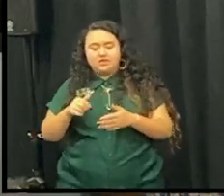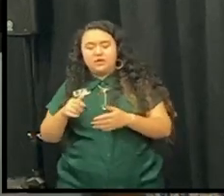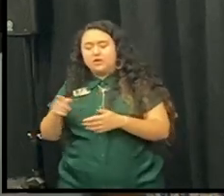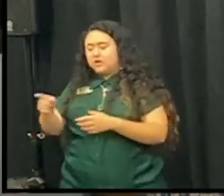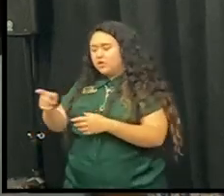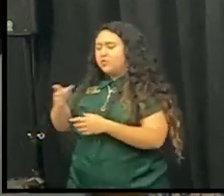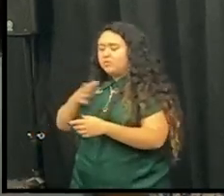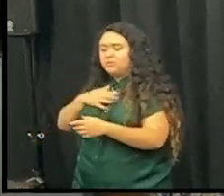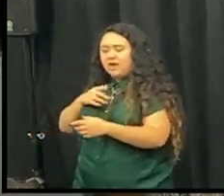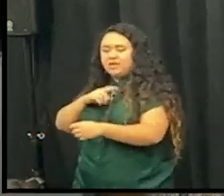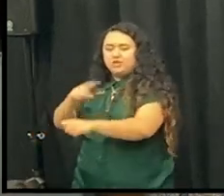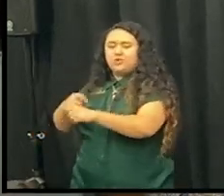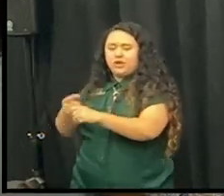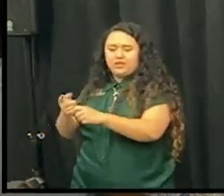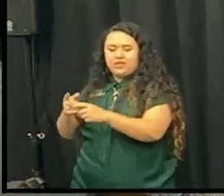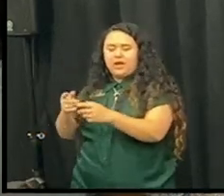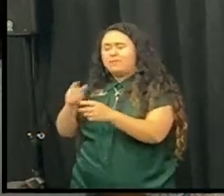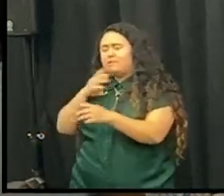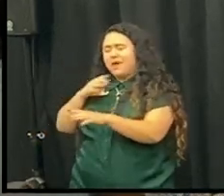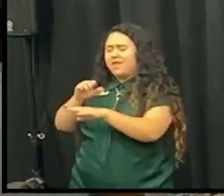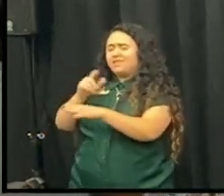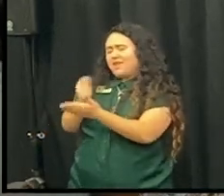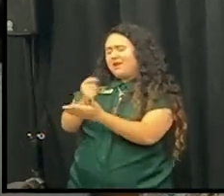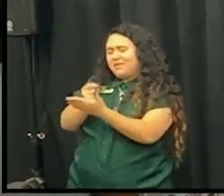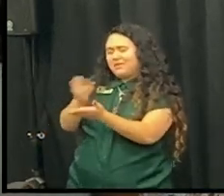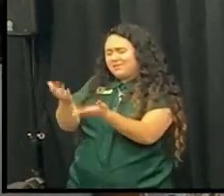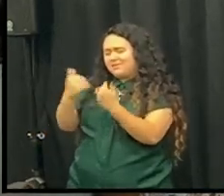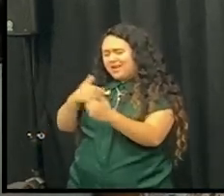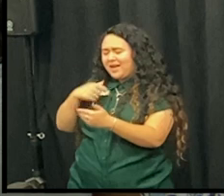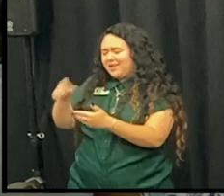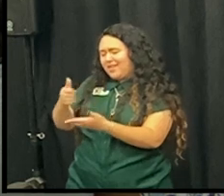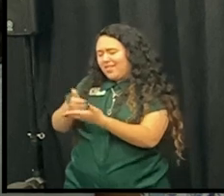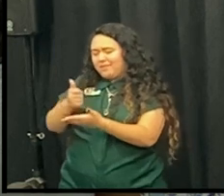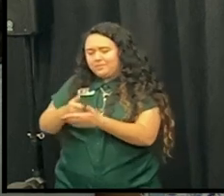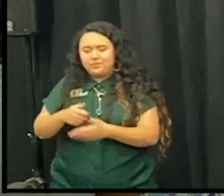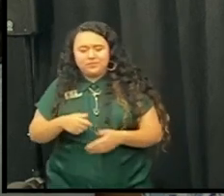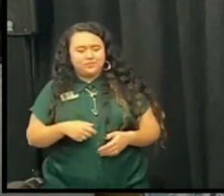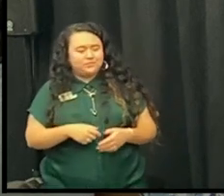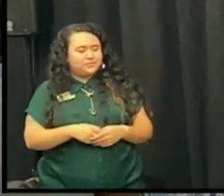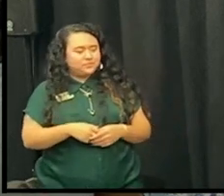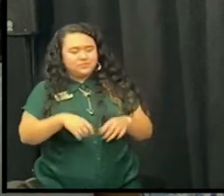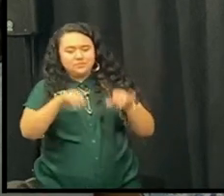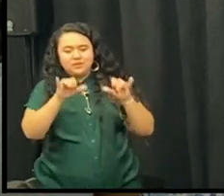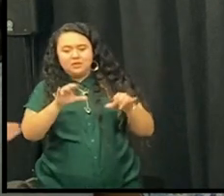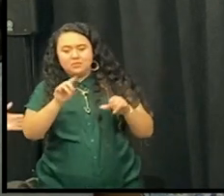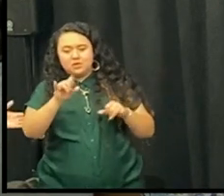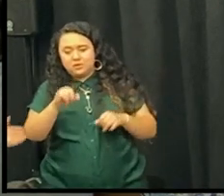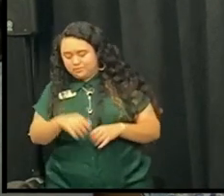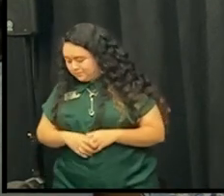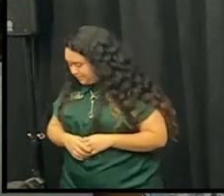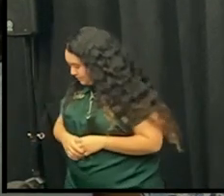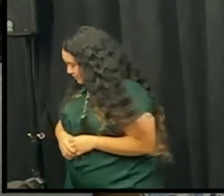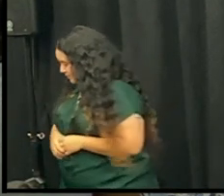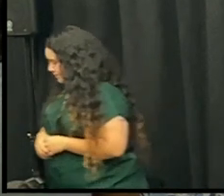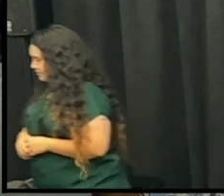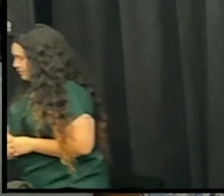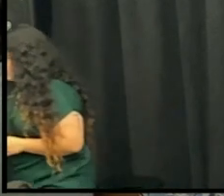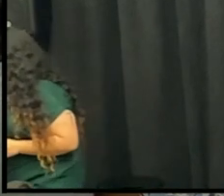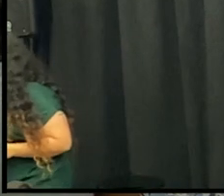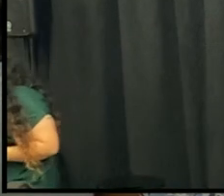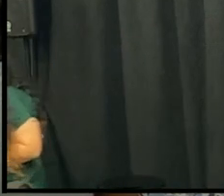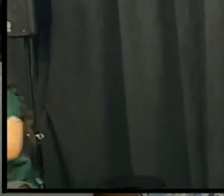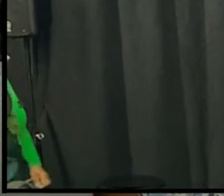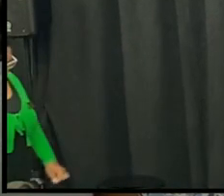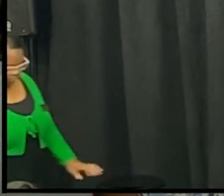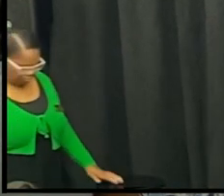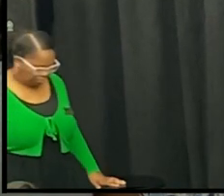talk afterwards. I need help. Yes. No. But I was going to say the same thing as Cody. I was like, oh, I'm very ambitious. I love being the first. Not that I've